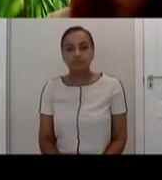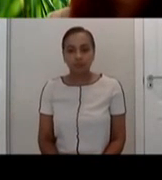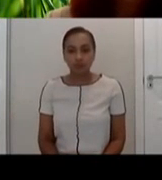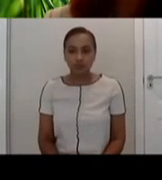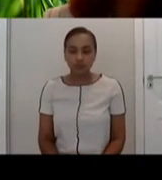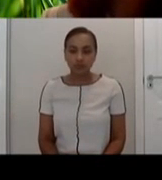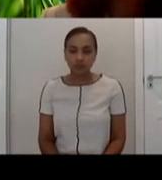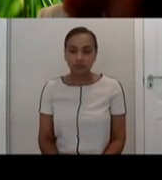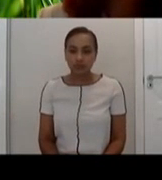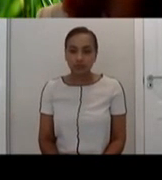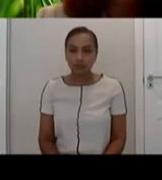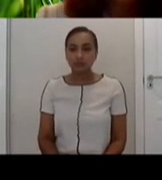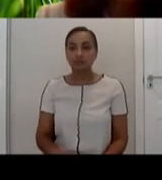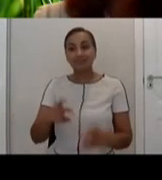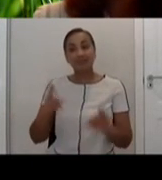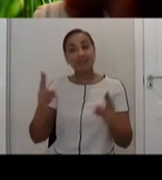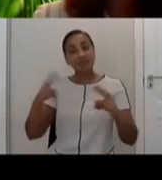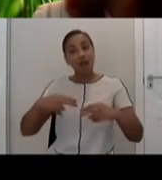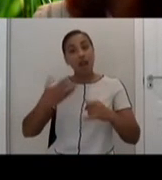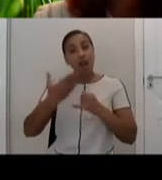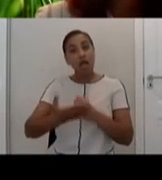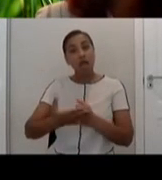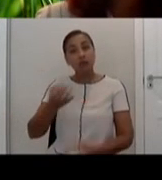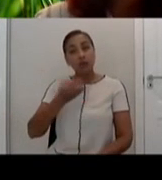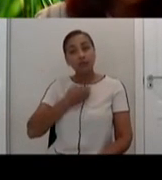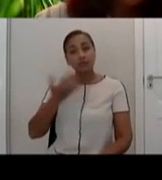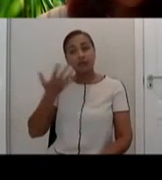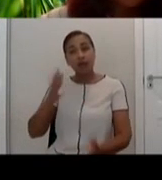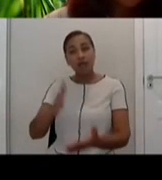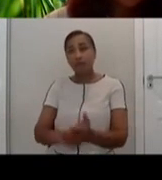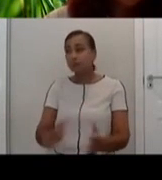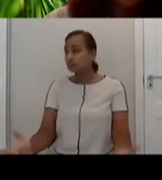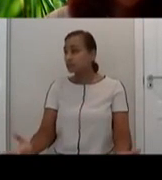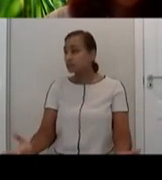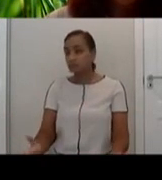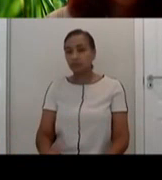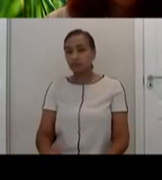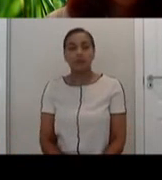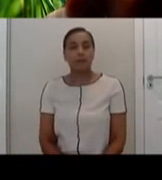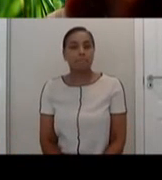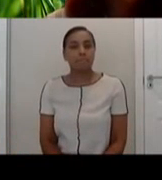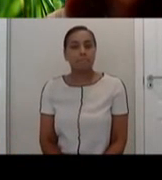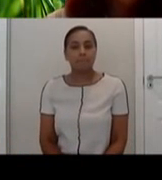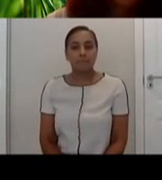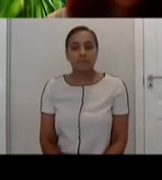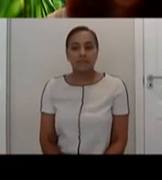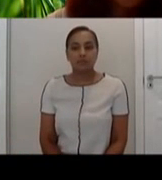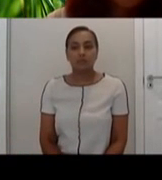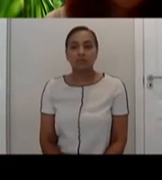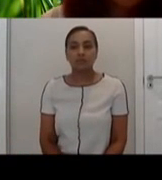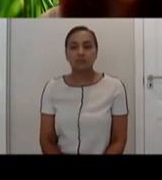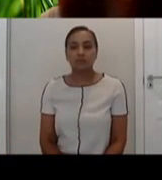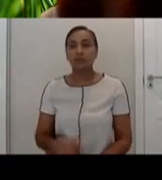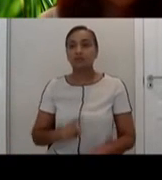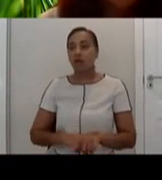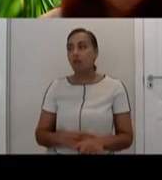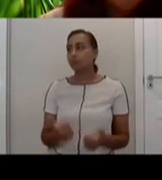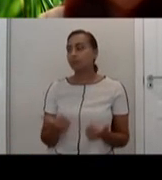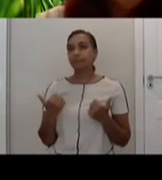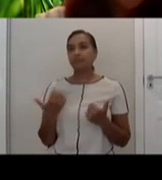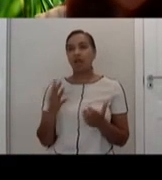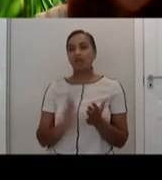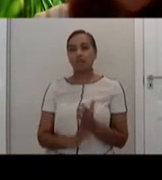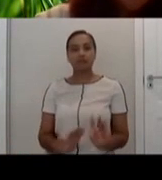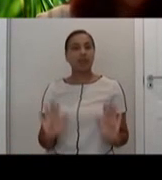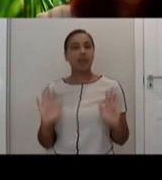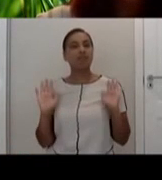Okay, any final comments? We've got a few minutes to go, which I'm going to wrap up. So the timing is pretty amazing, I have to say, even if I commend